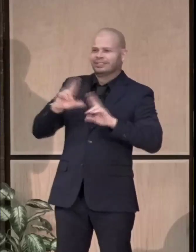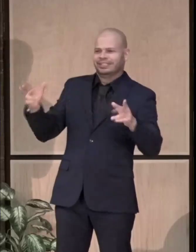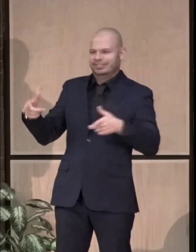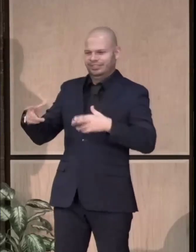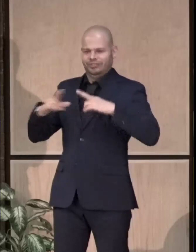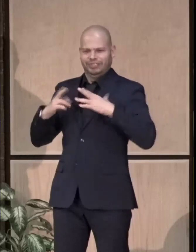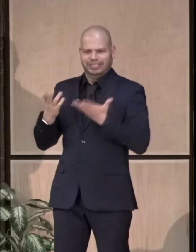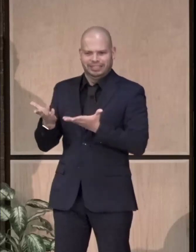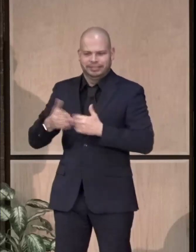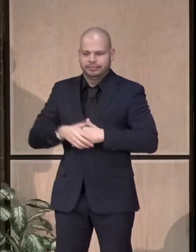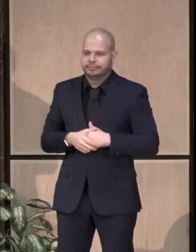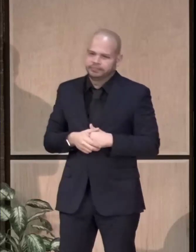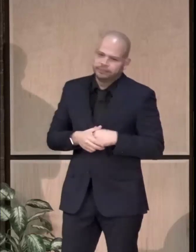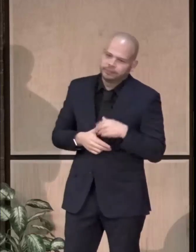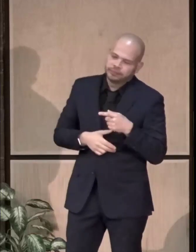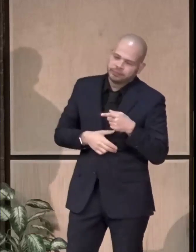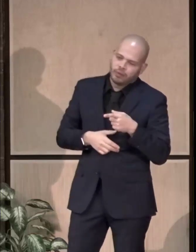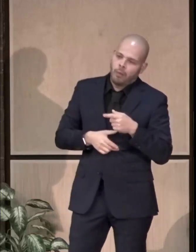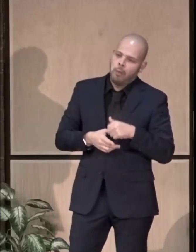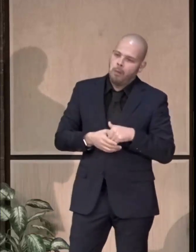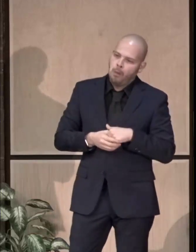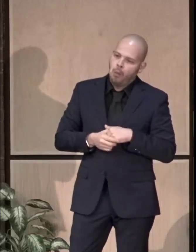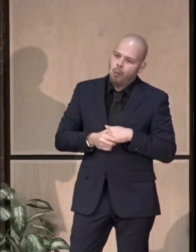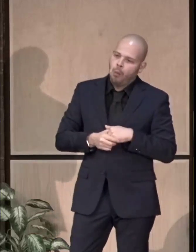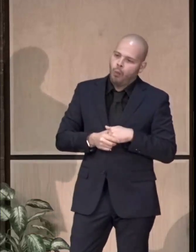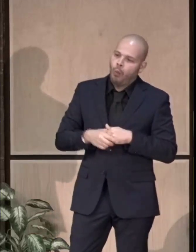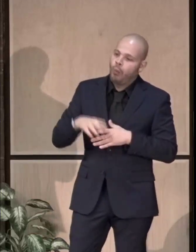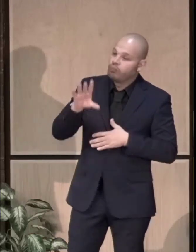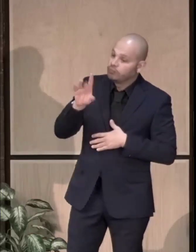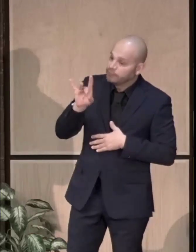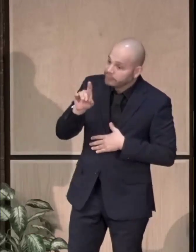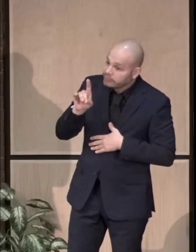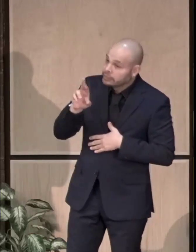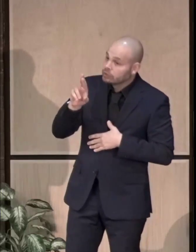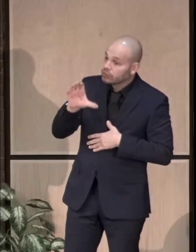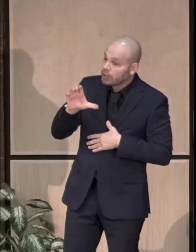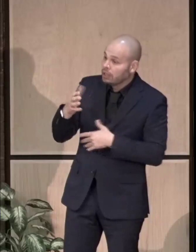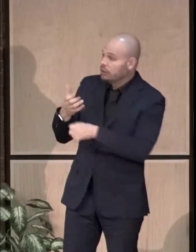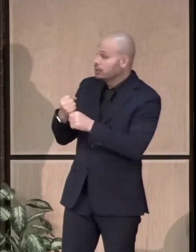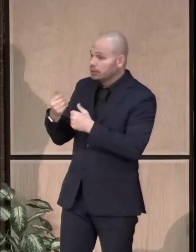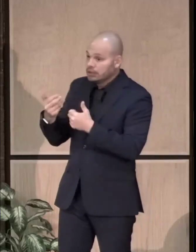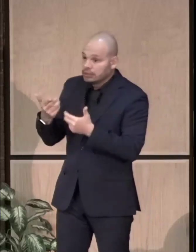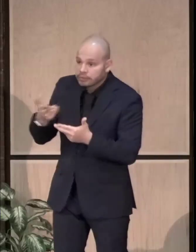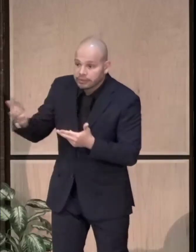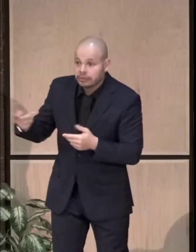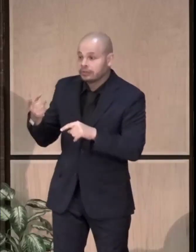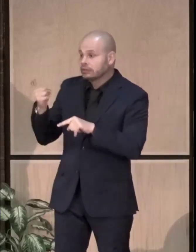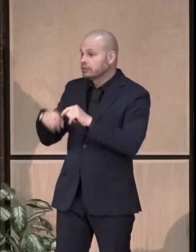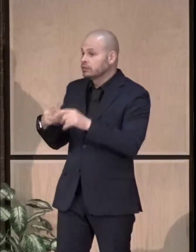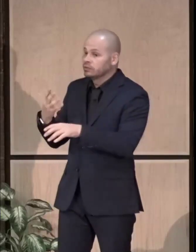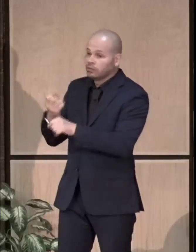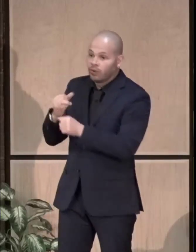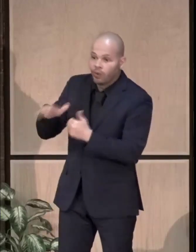Did he say anything about his inability to get guns as a result of his hospitalization?